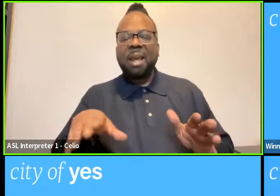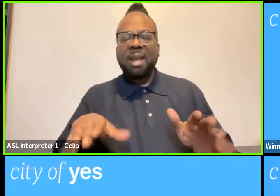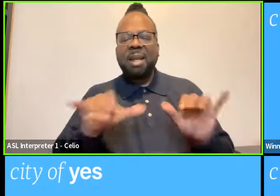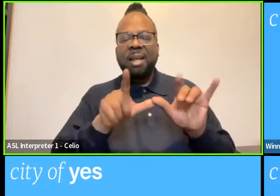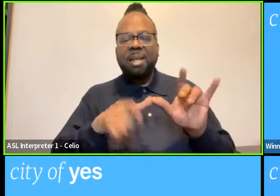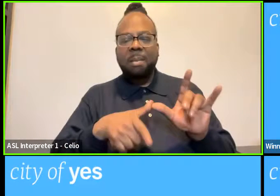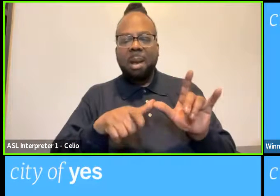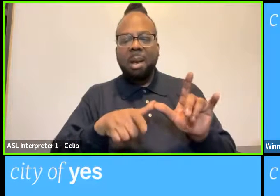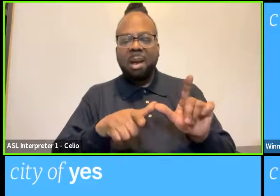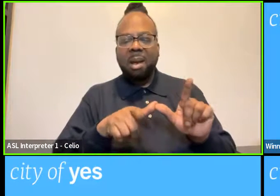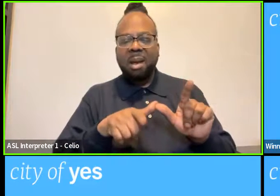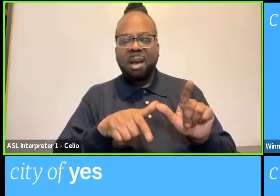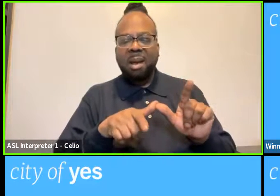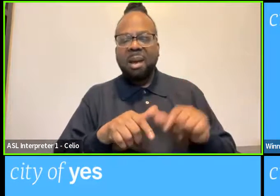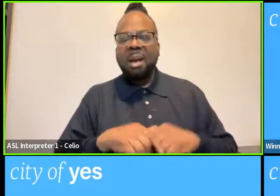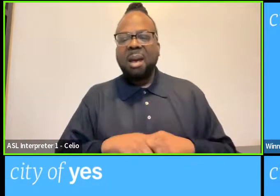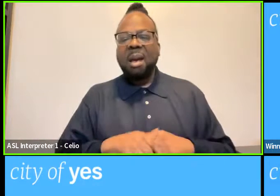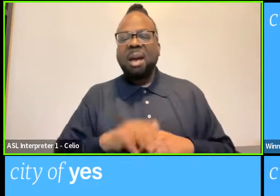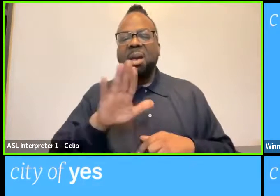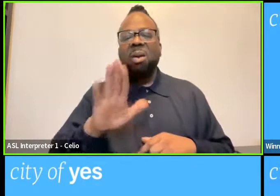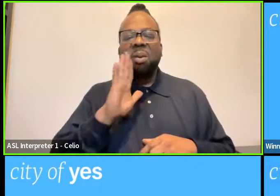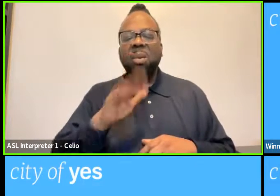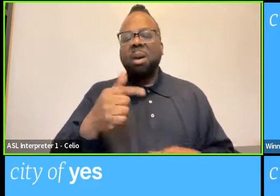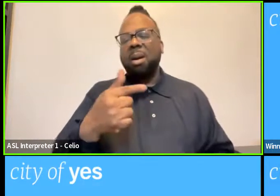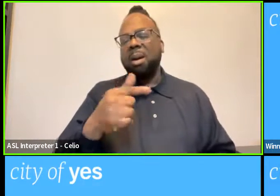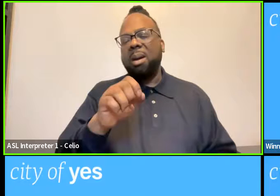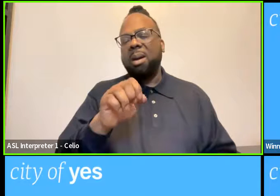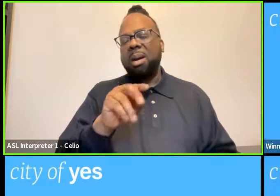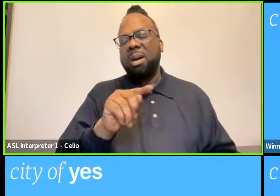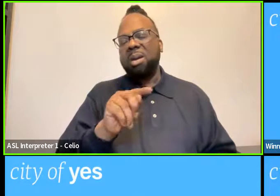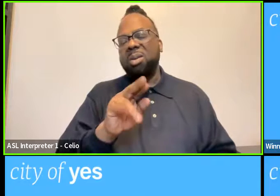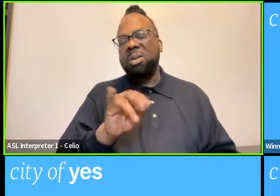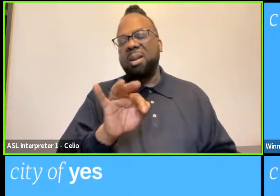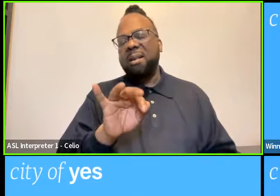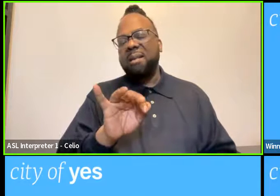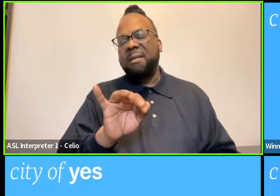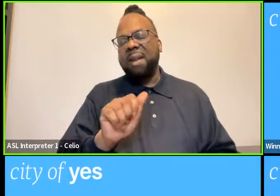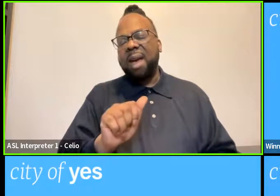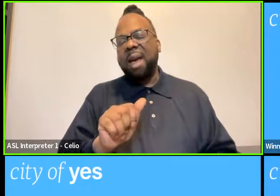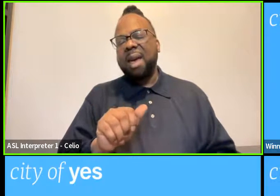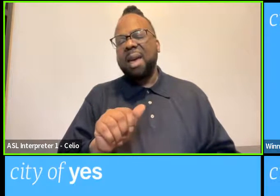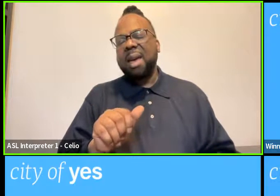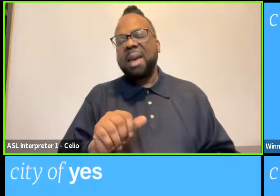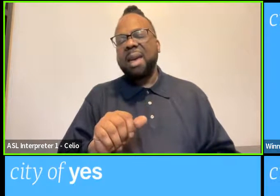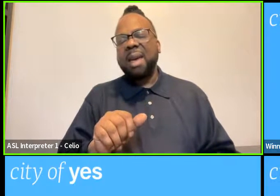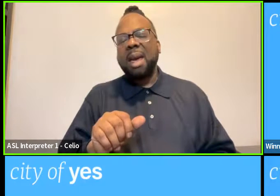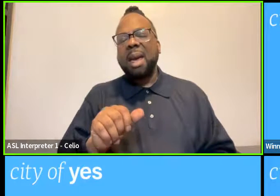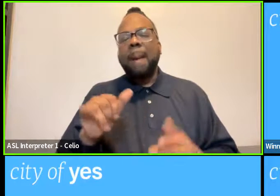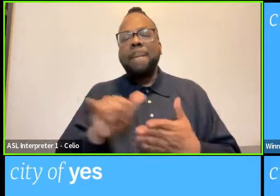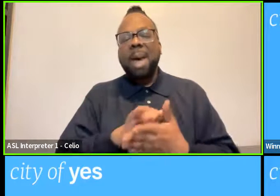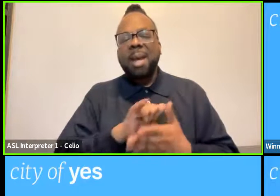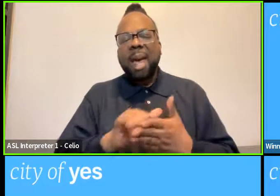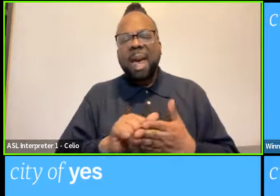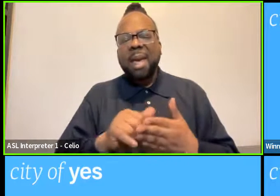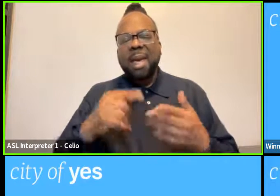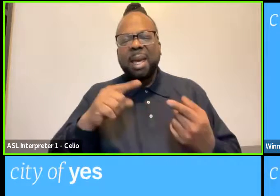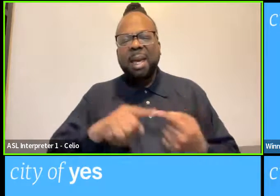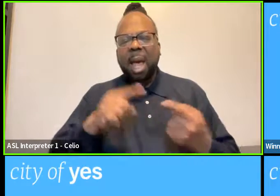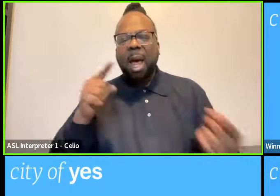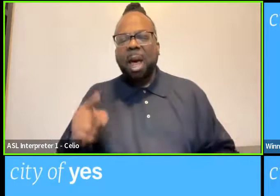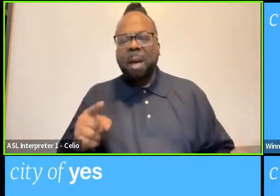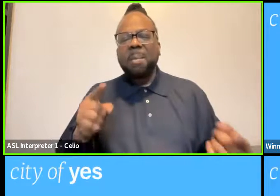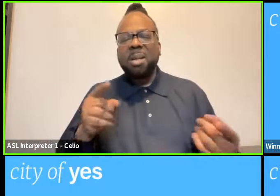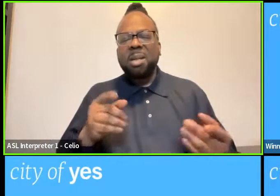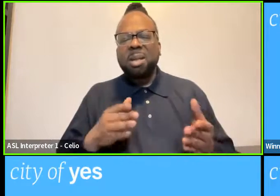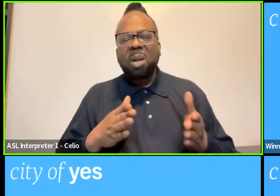you're you're gentrifying Lower Manhattan in the opposite way, because there's too many people here who make more than that, but yet can't afford